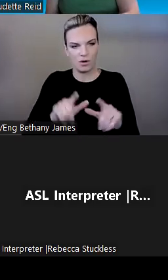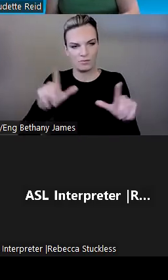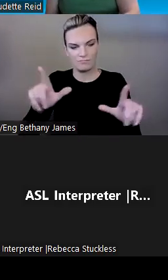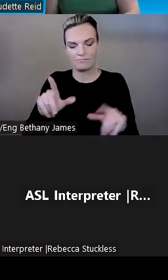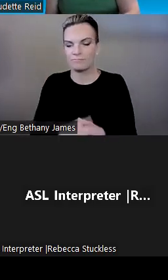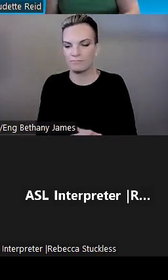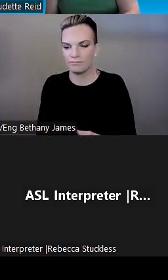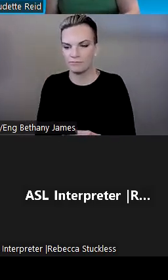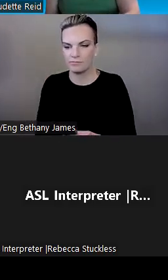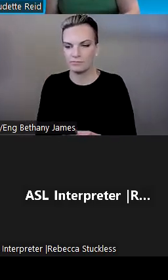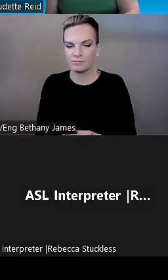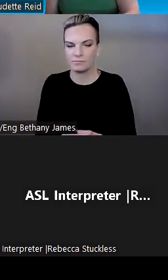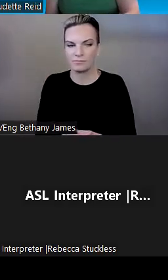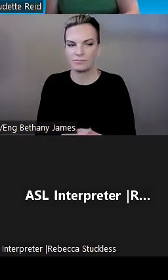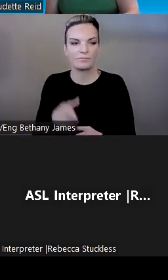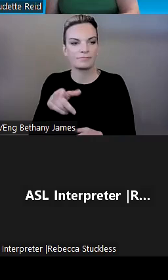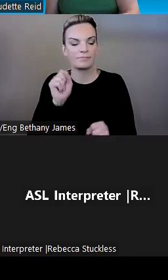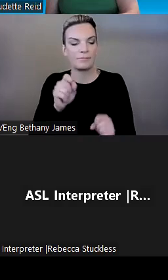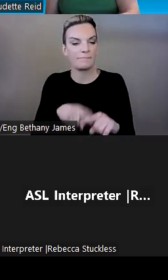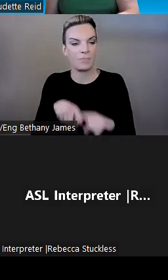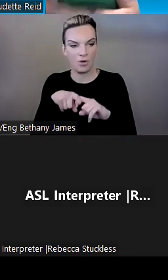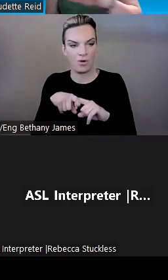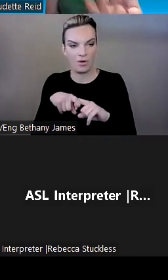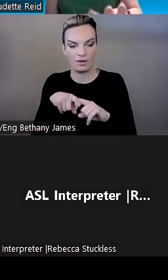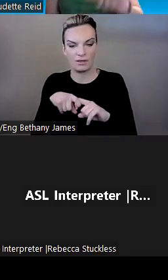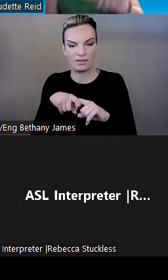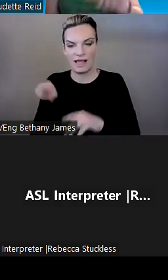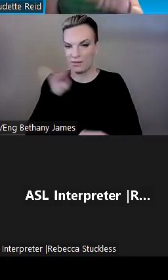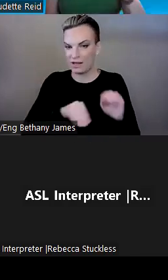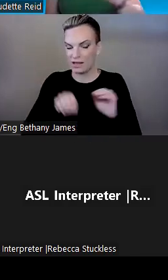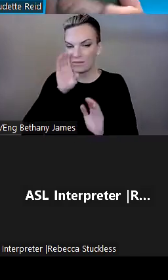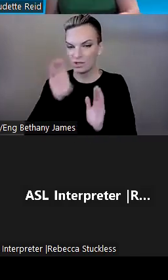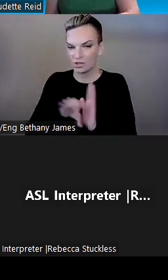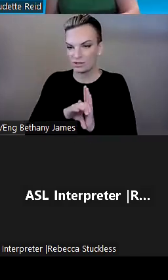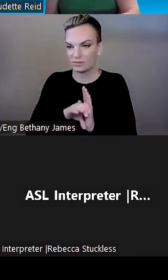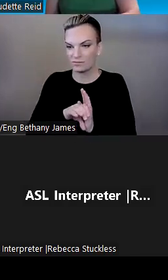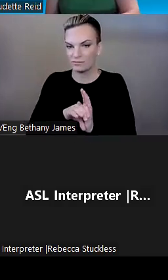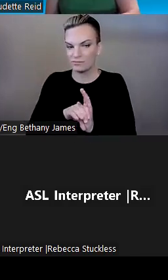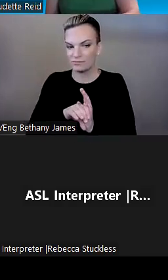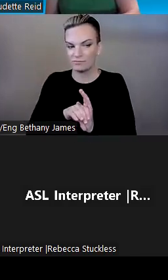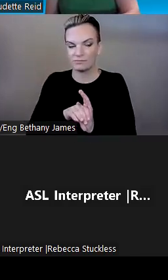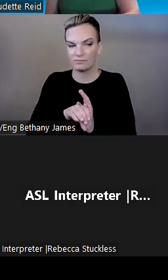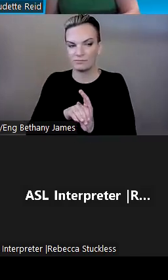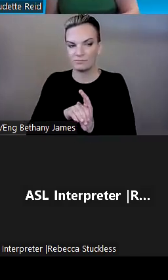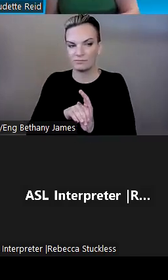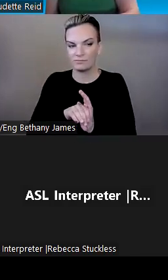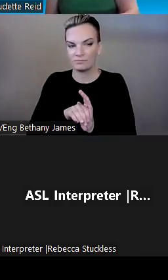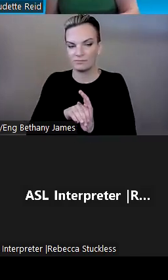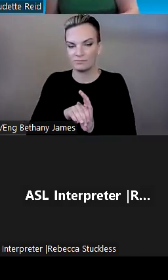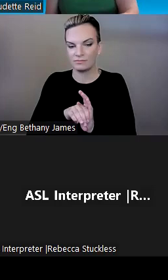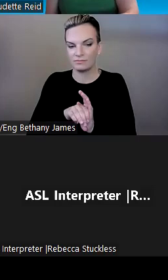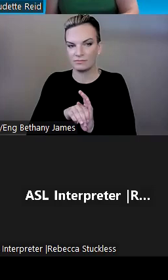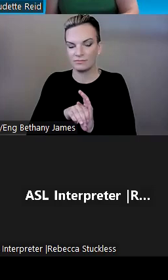minute. You can pause animated images for people who have difficulty with the motion. That